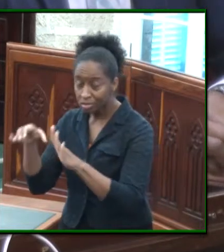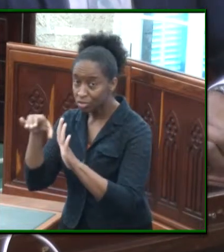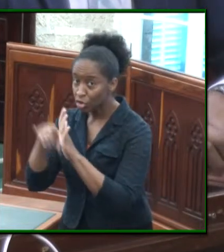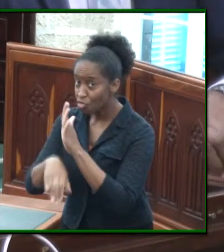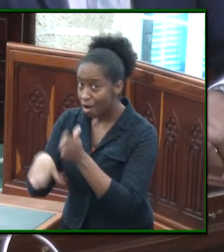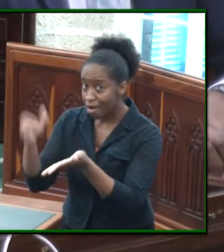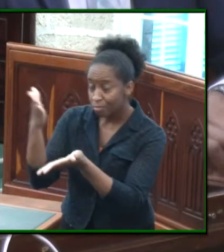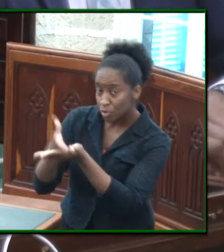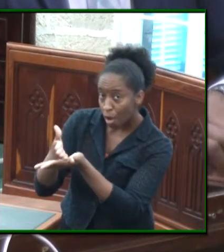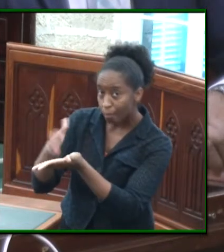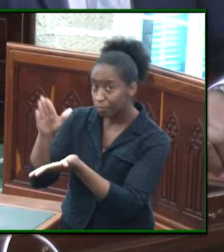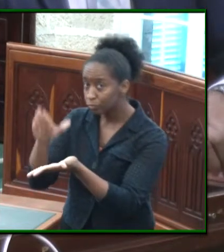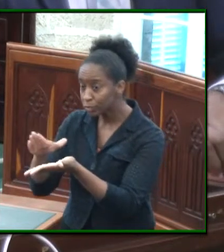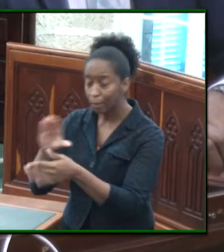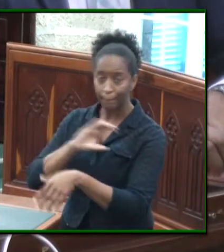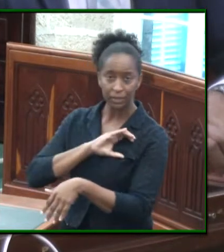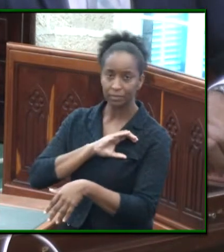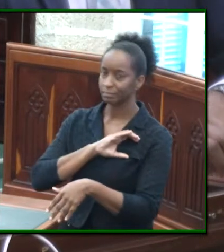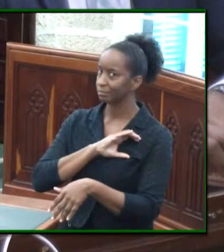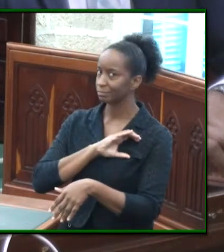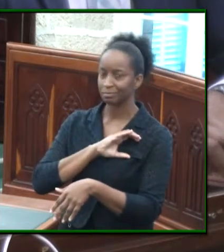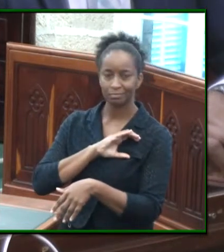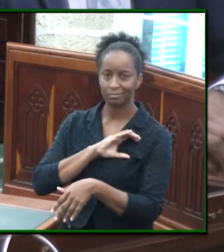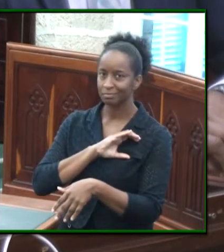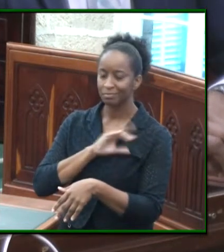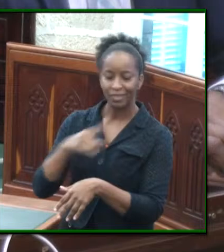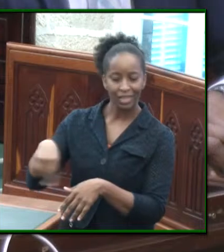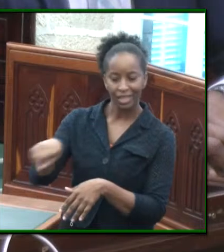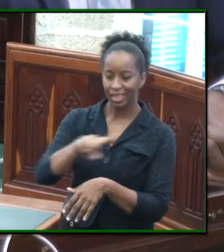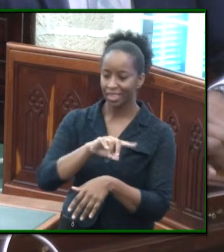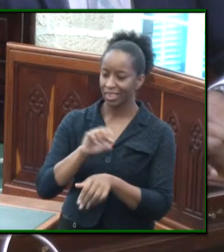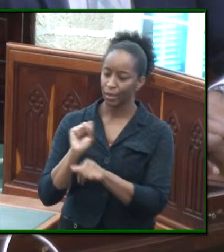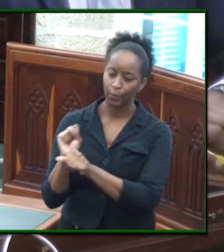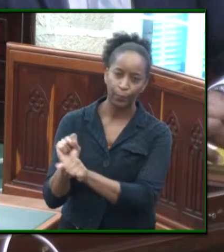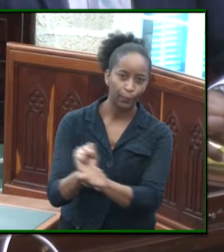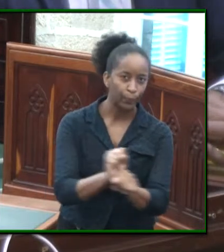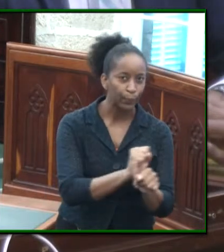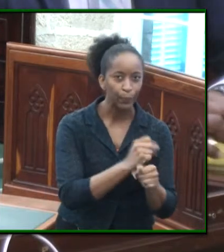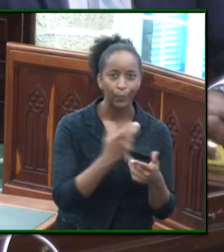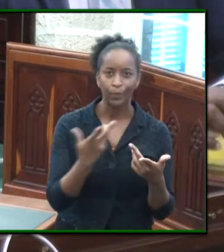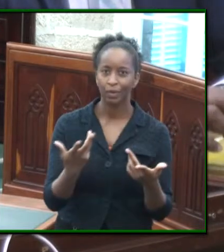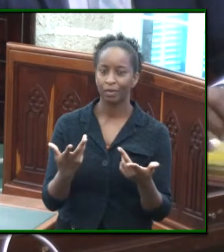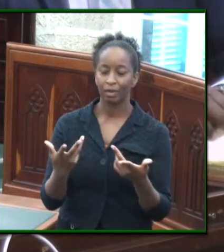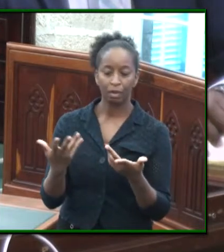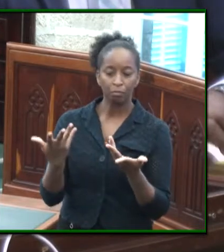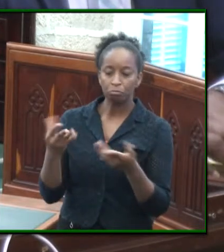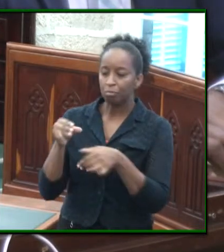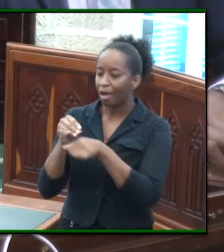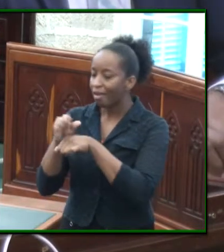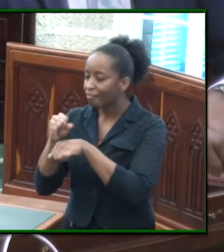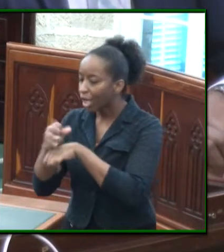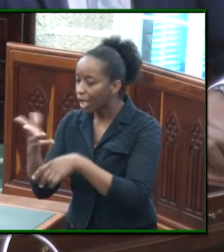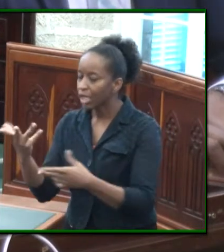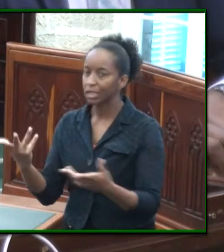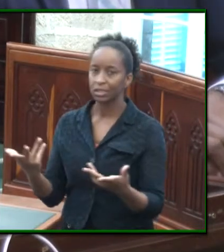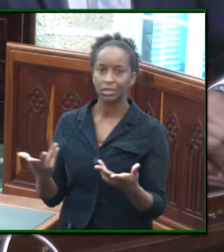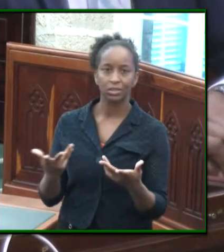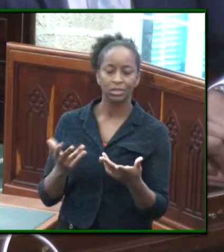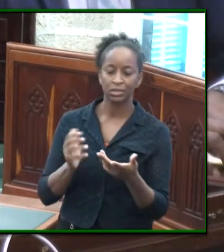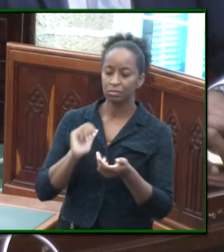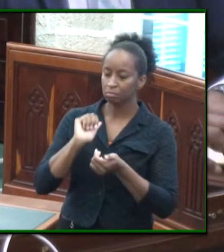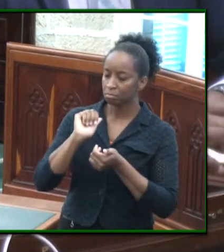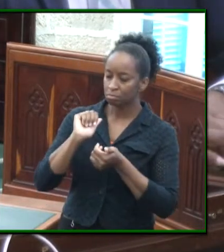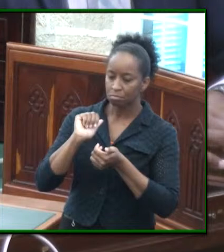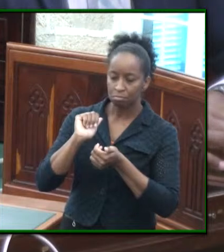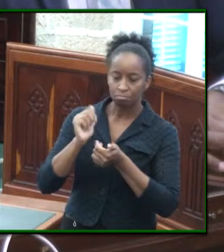whether it is contracts, whether it is litigation, whatever it is, whether it is just advisory. Our office is